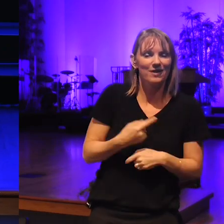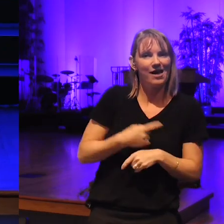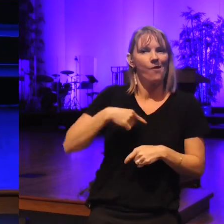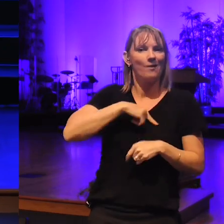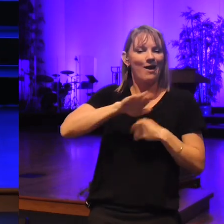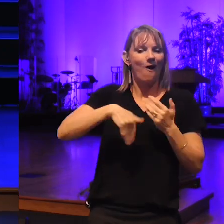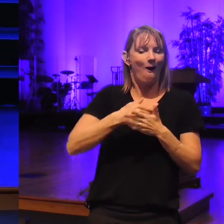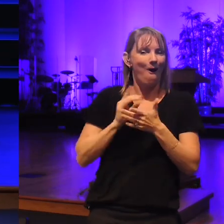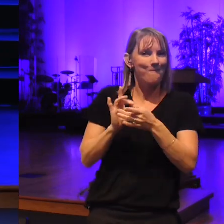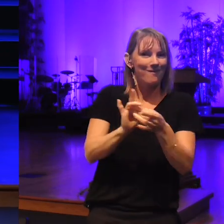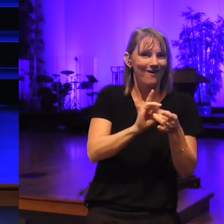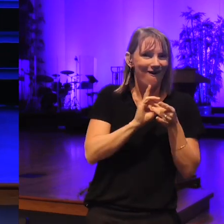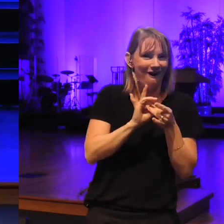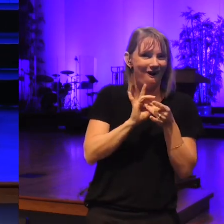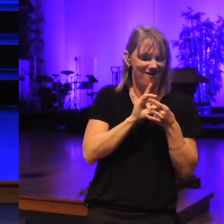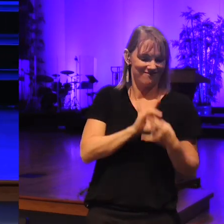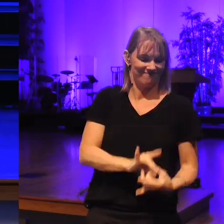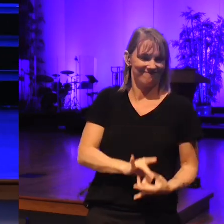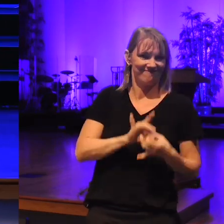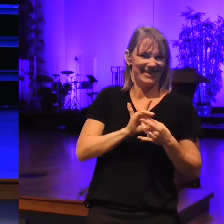all belong here.